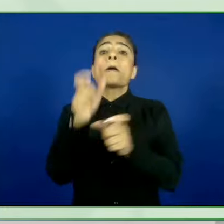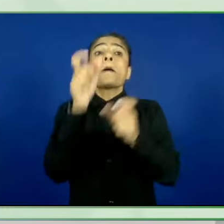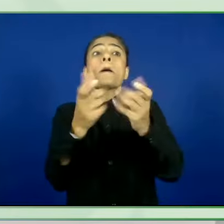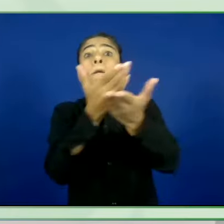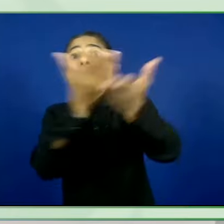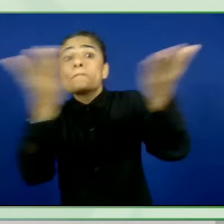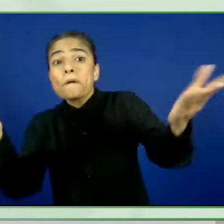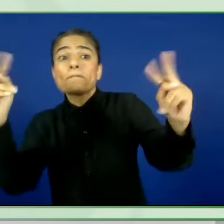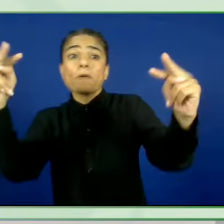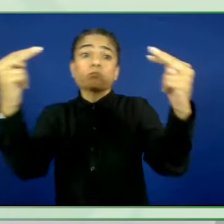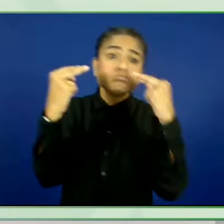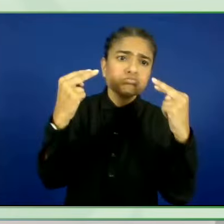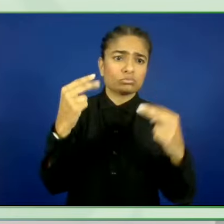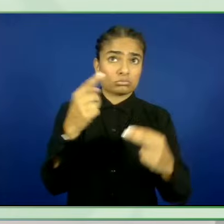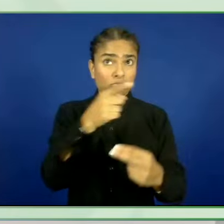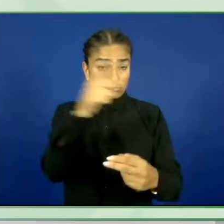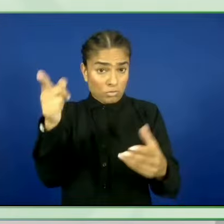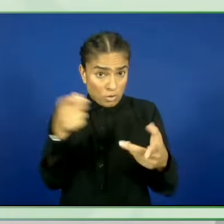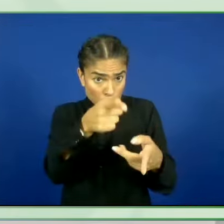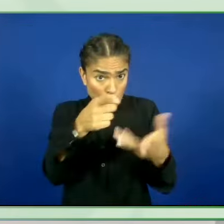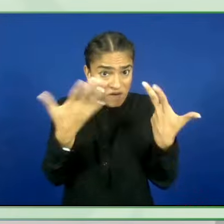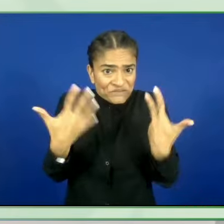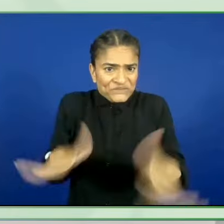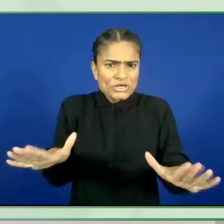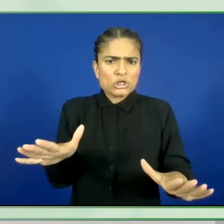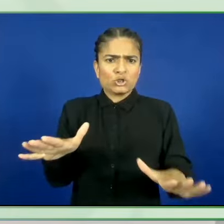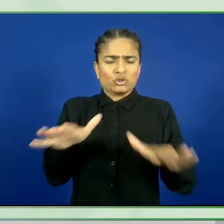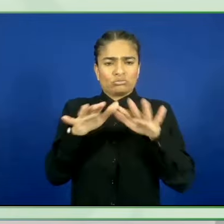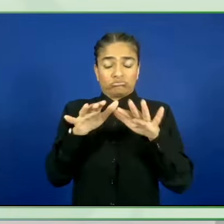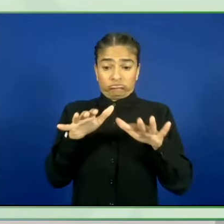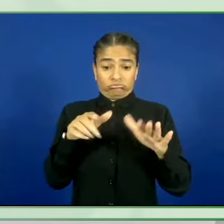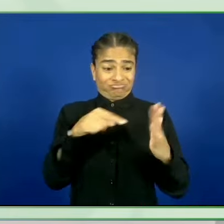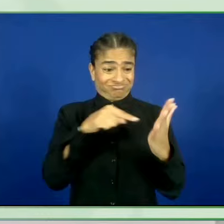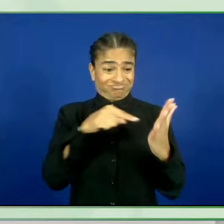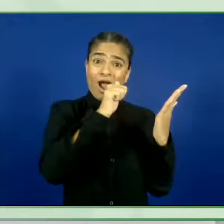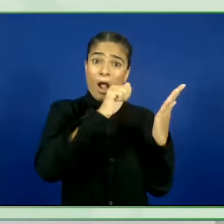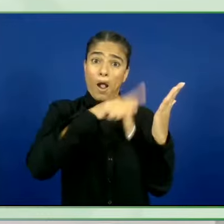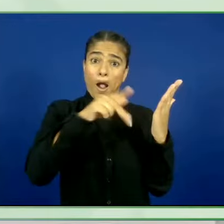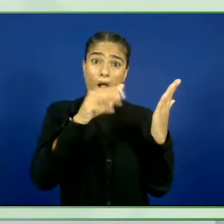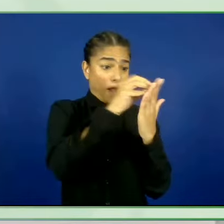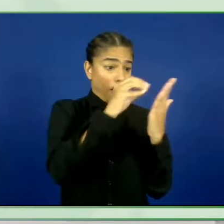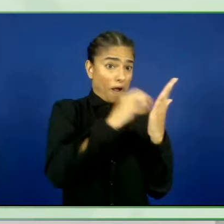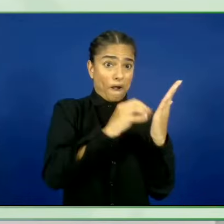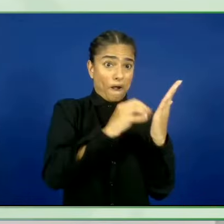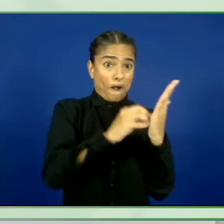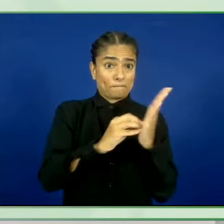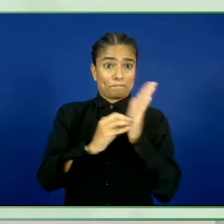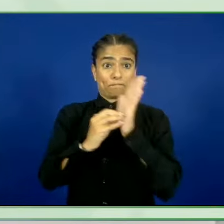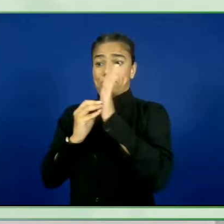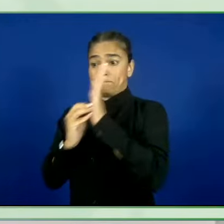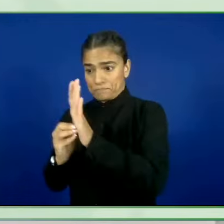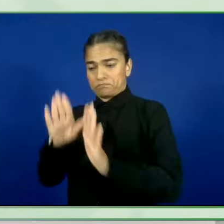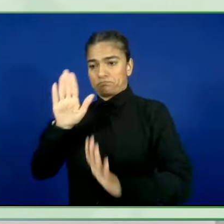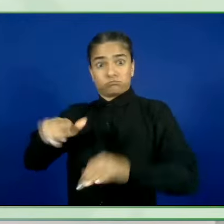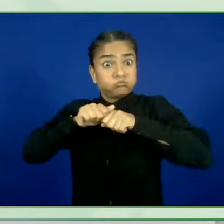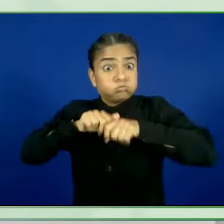it throughout the country, or is it just being used currently in specific regions?